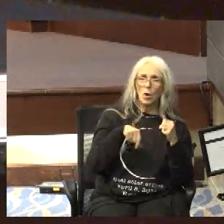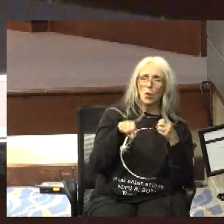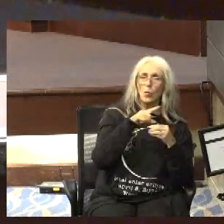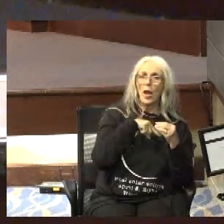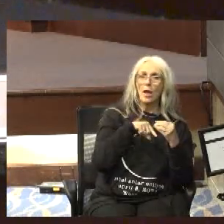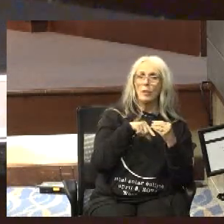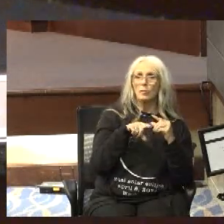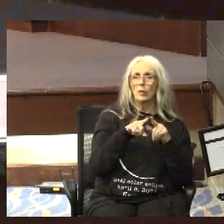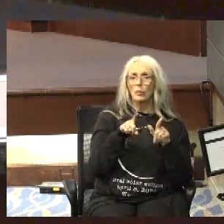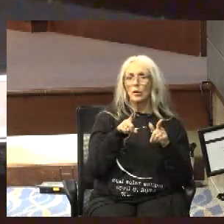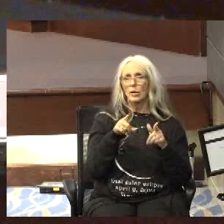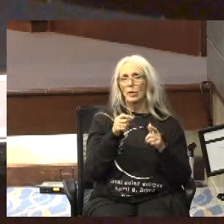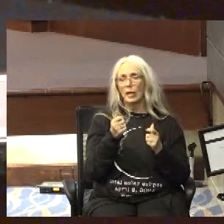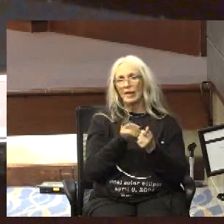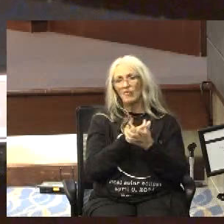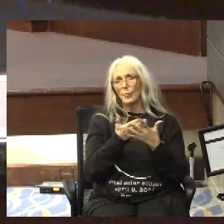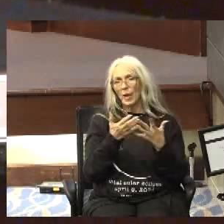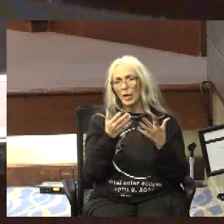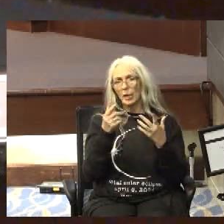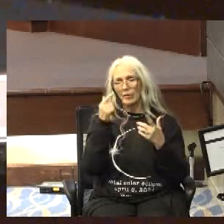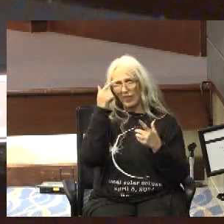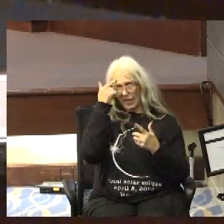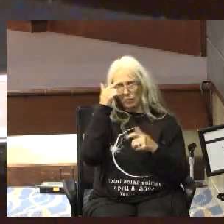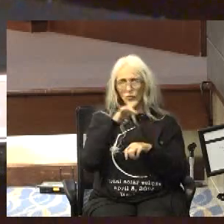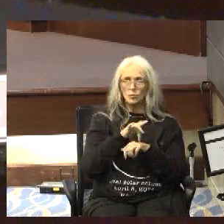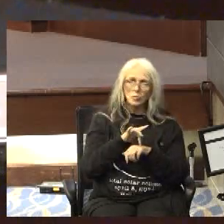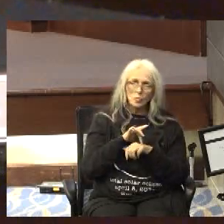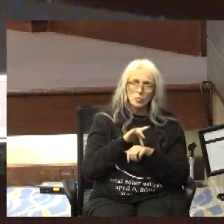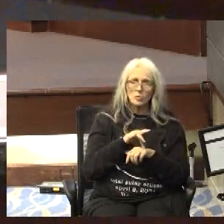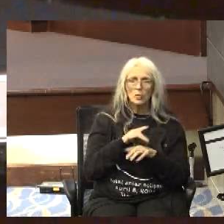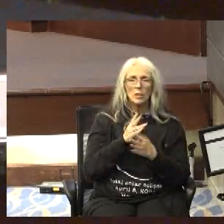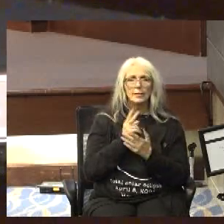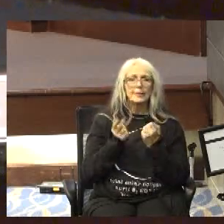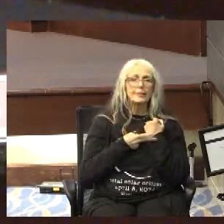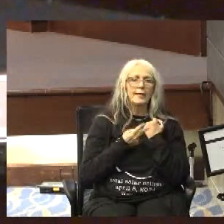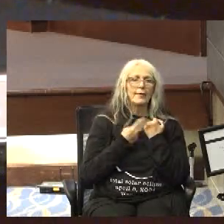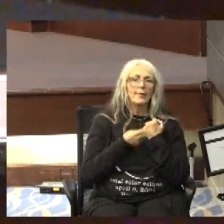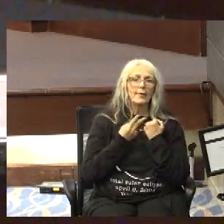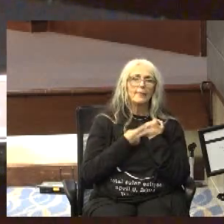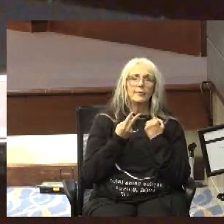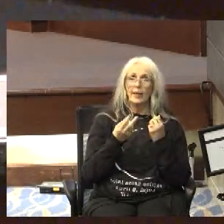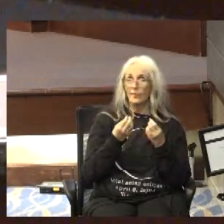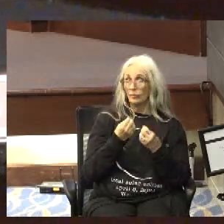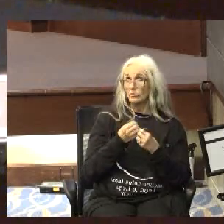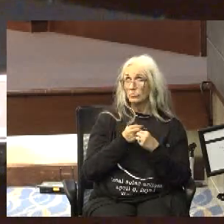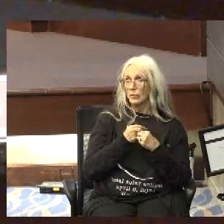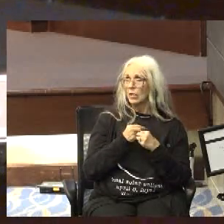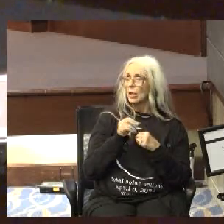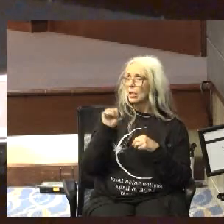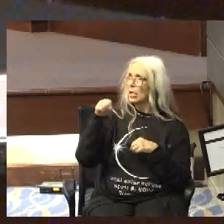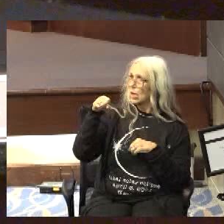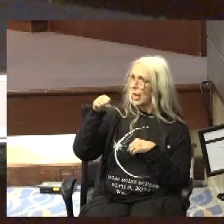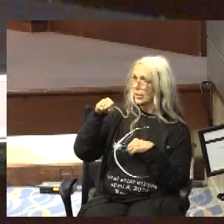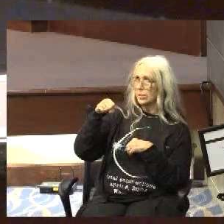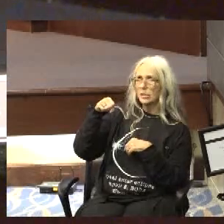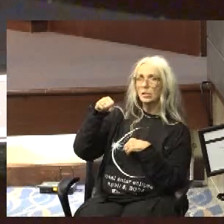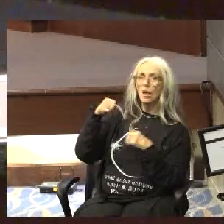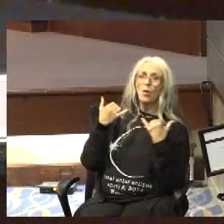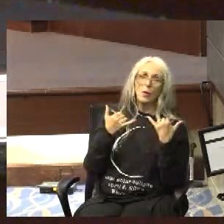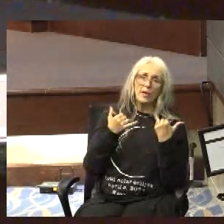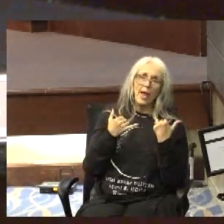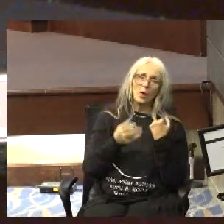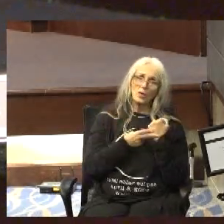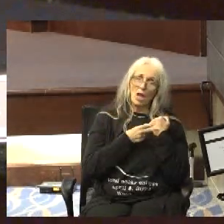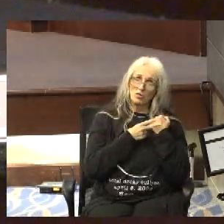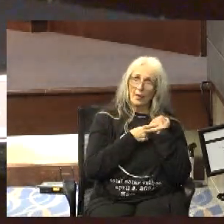start getting everybody on a more conservation minded yes, sir. Schedule. Is that the thought? Yes, sir, it is. Right now in our conservation